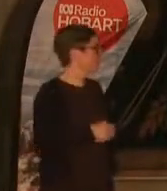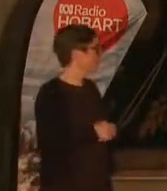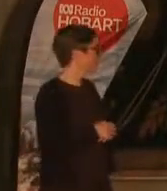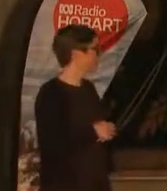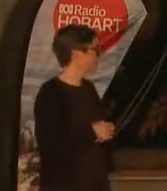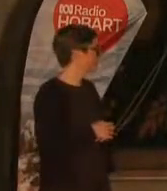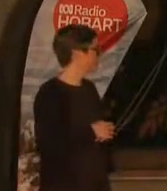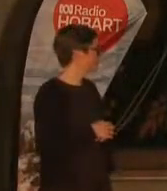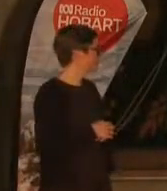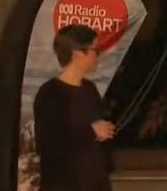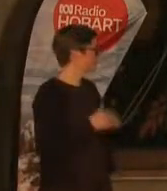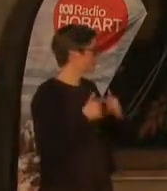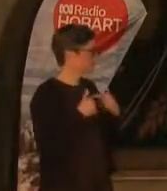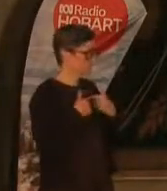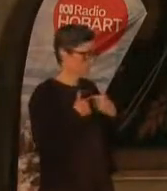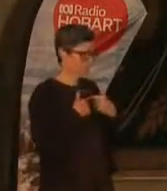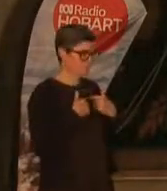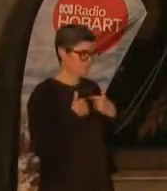guess for me,